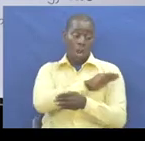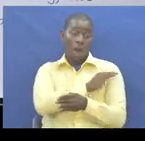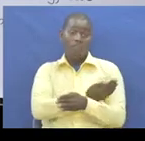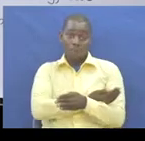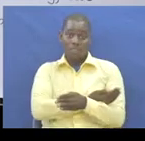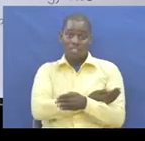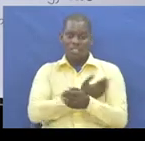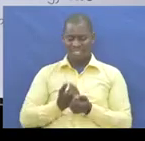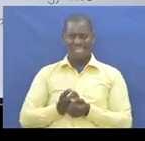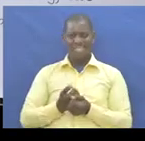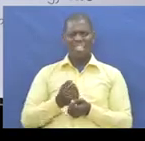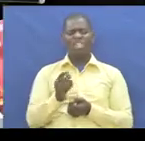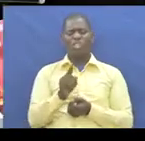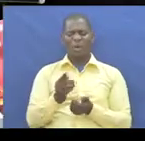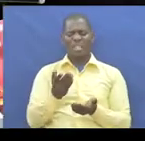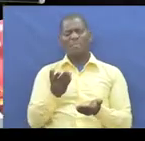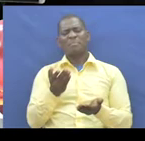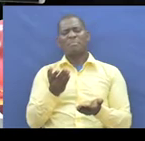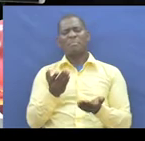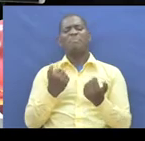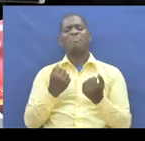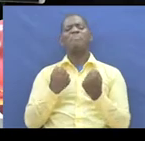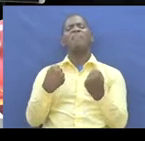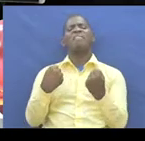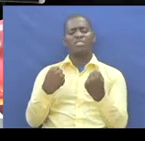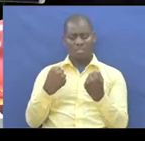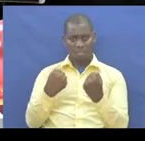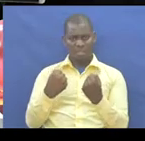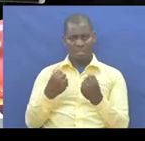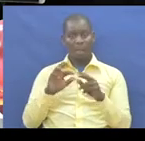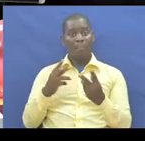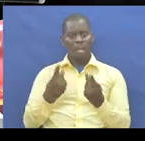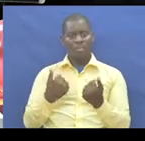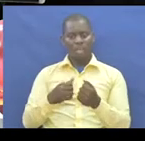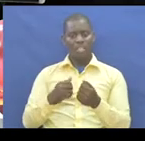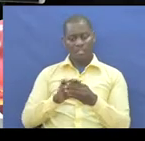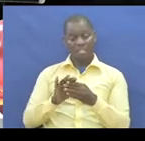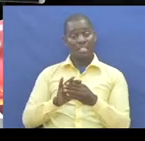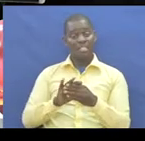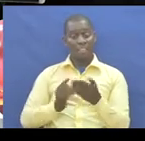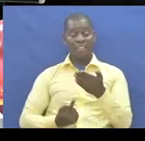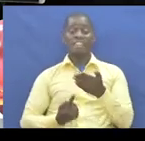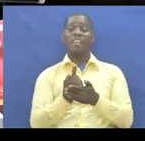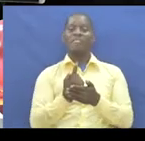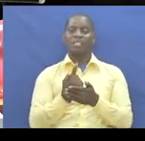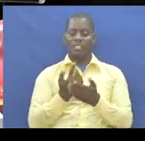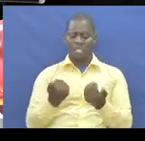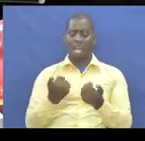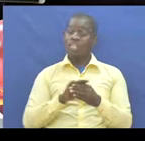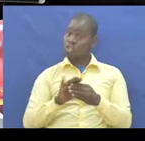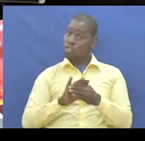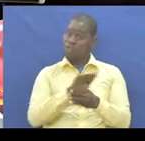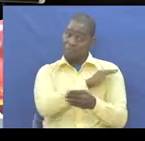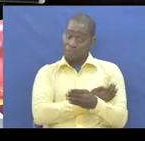they are just occurring due to the application of the force. So the force itself, we have not managed to see it,